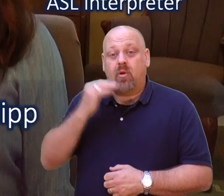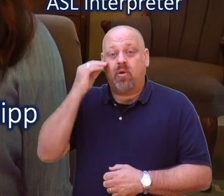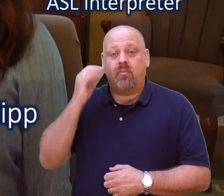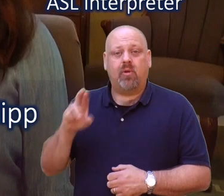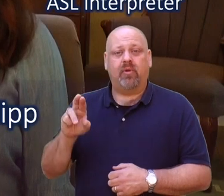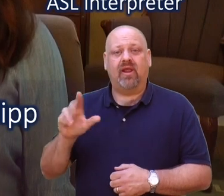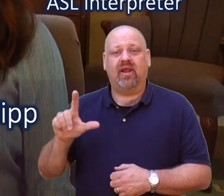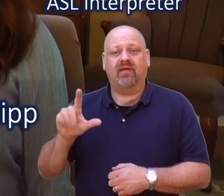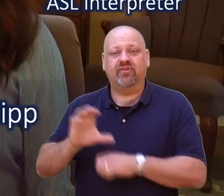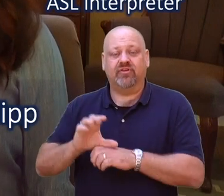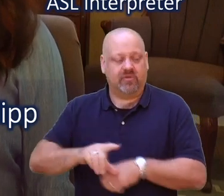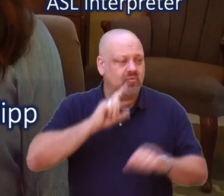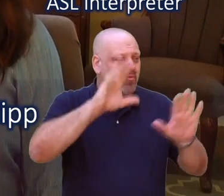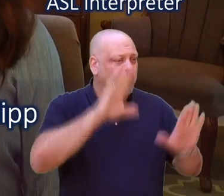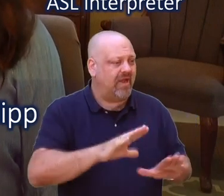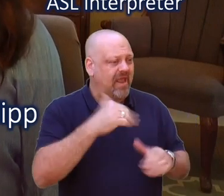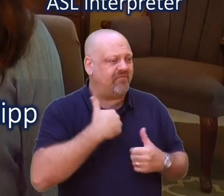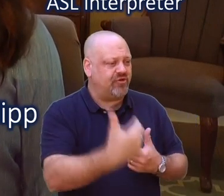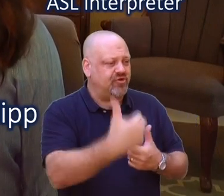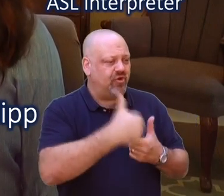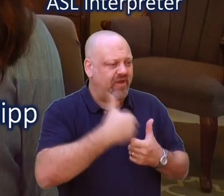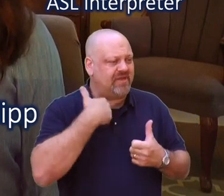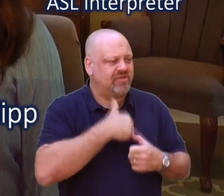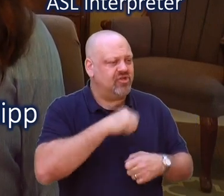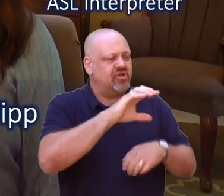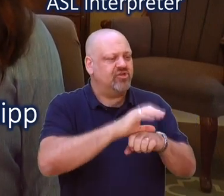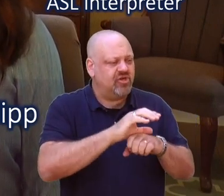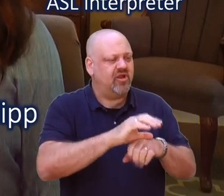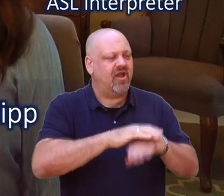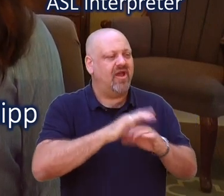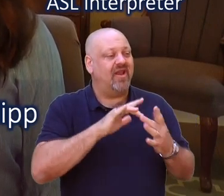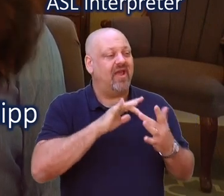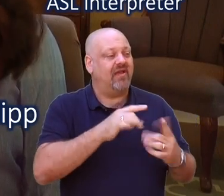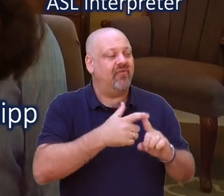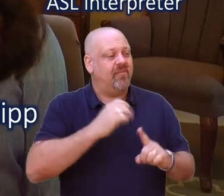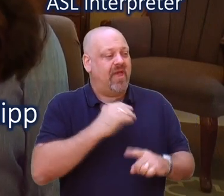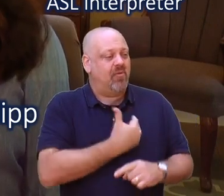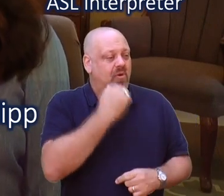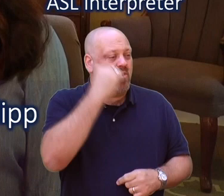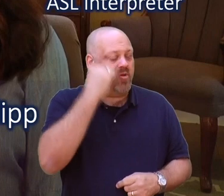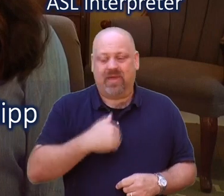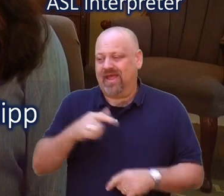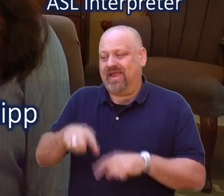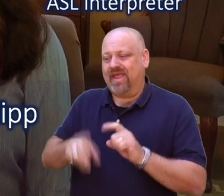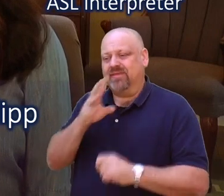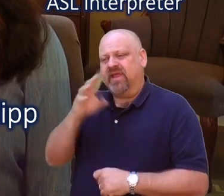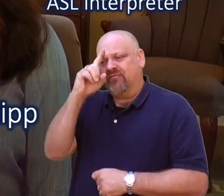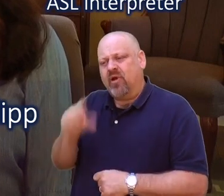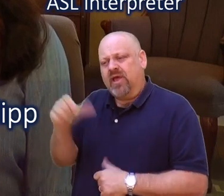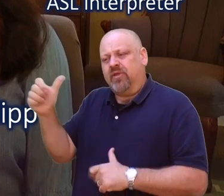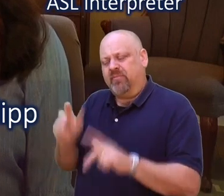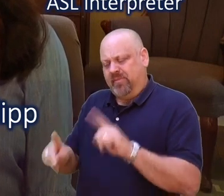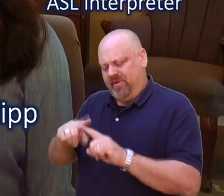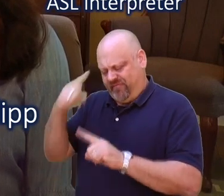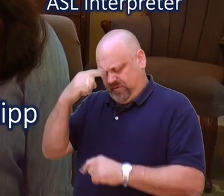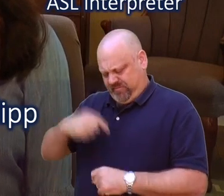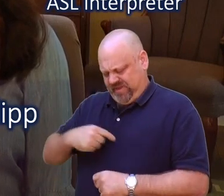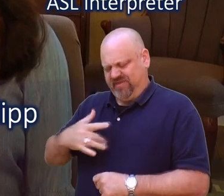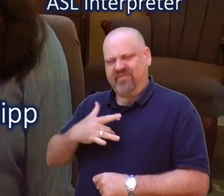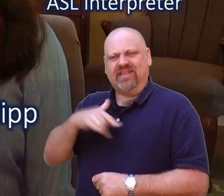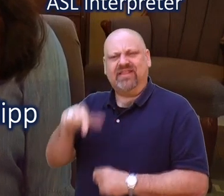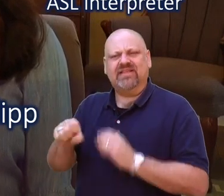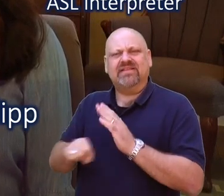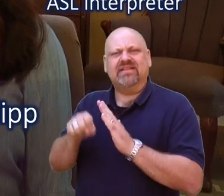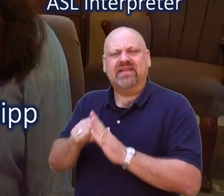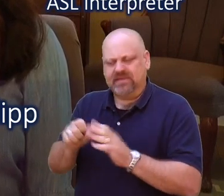Welcome home to Radiant Life Church. It's great to have you join us for church online from our home. Now, I can't speak for everyone else, but for me, it feels